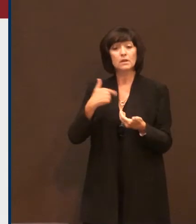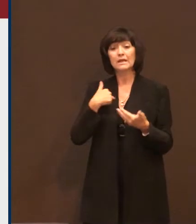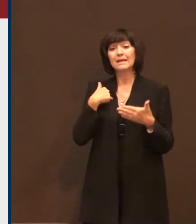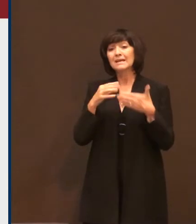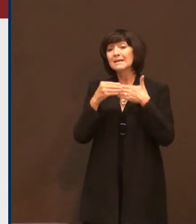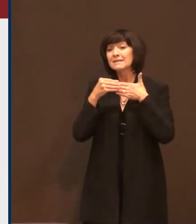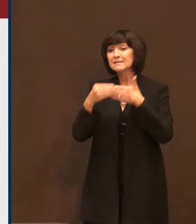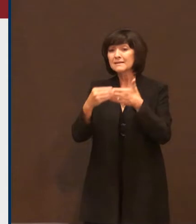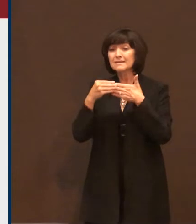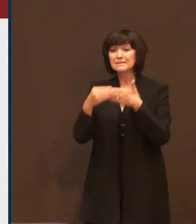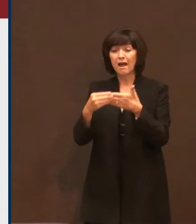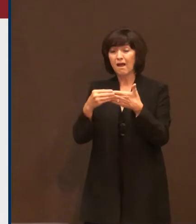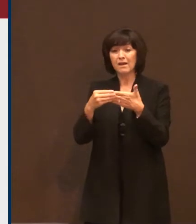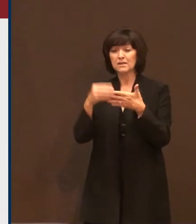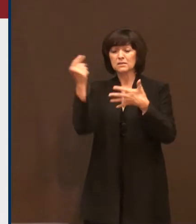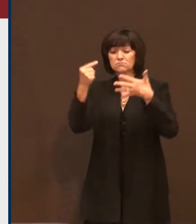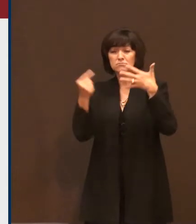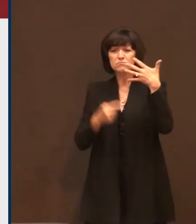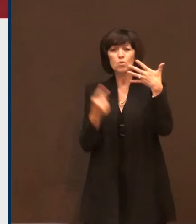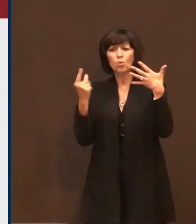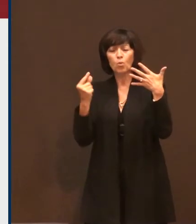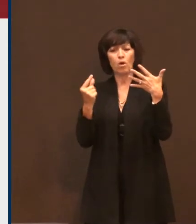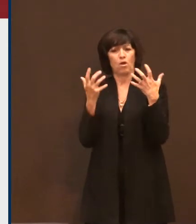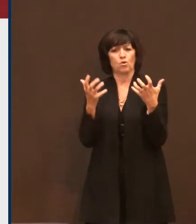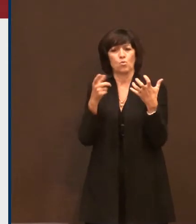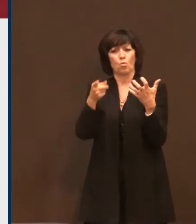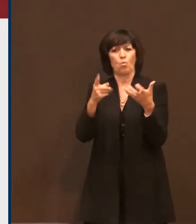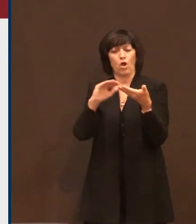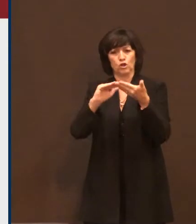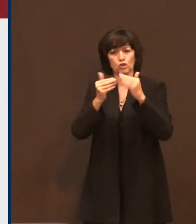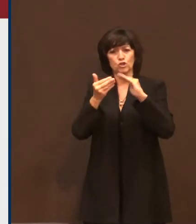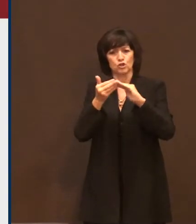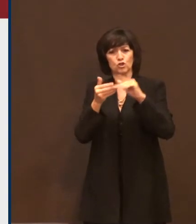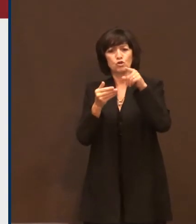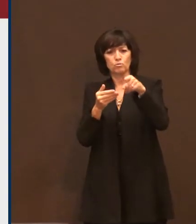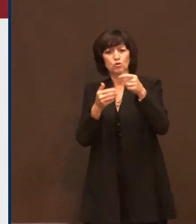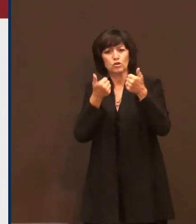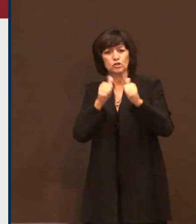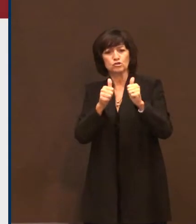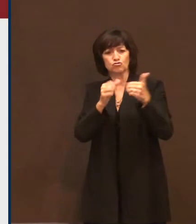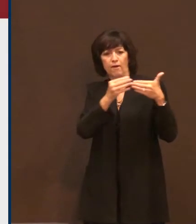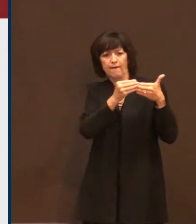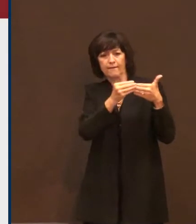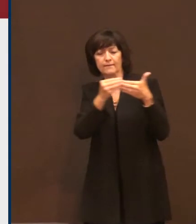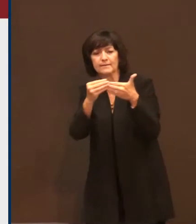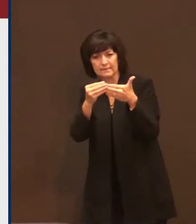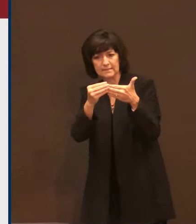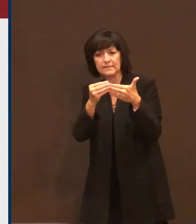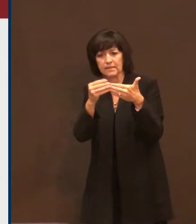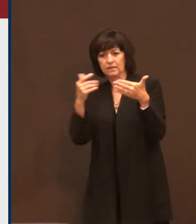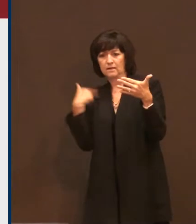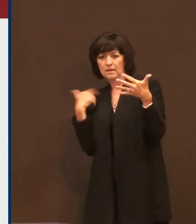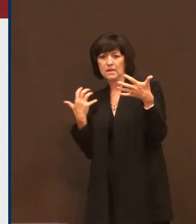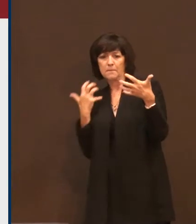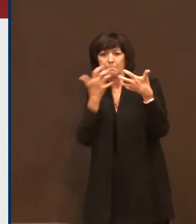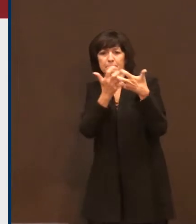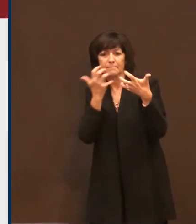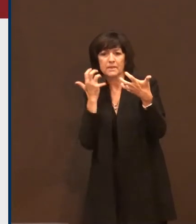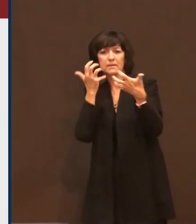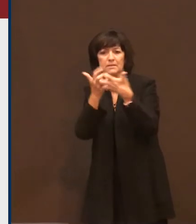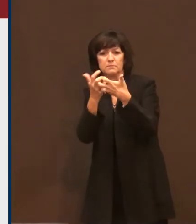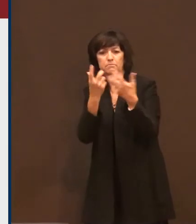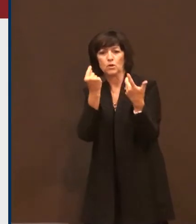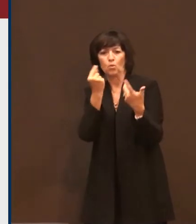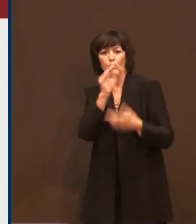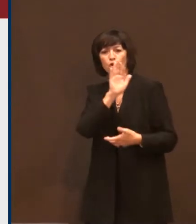with the community, so putting the community in the driver's seat and really having them identify what are their